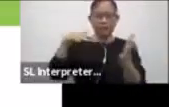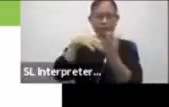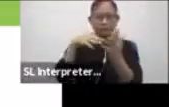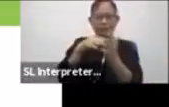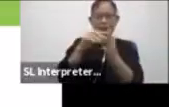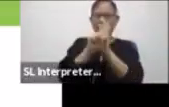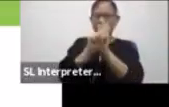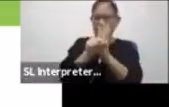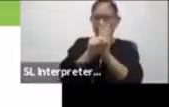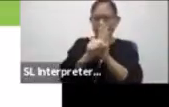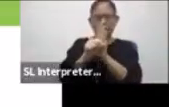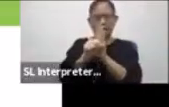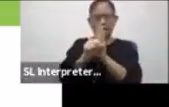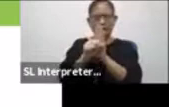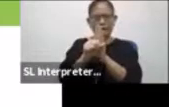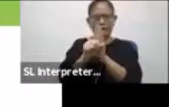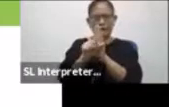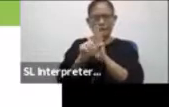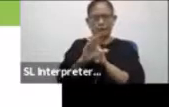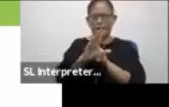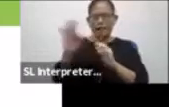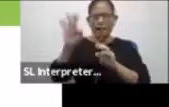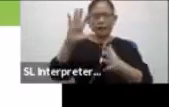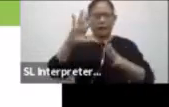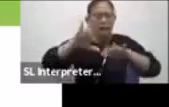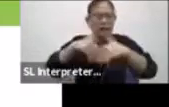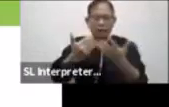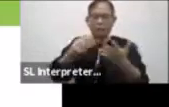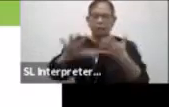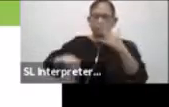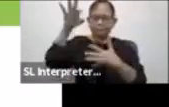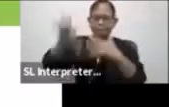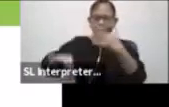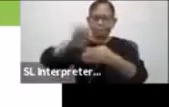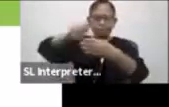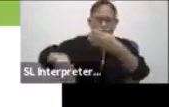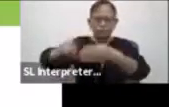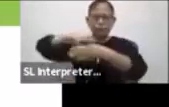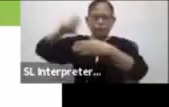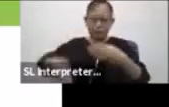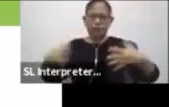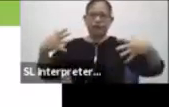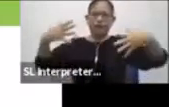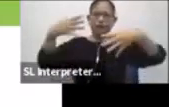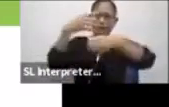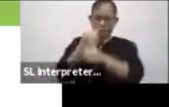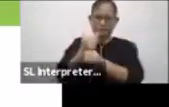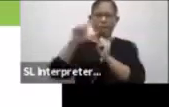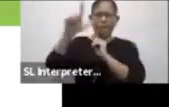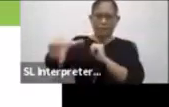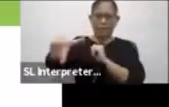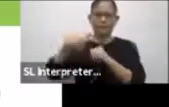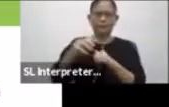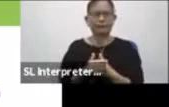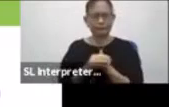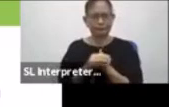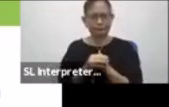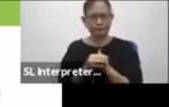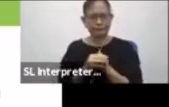methods, and finally to findings, and closing it with a summary and conclusion.